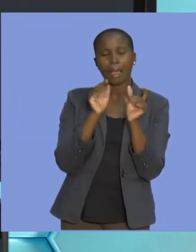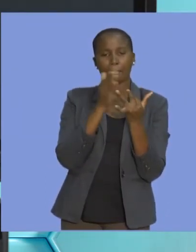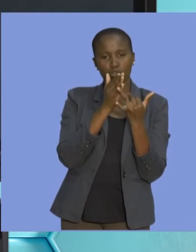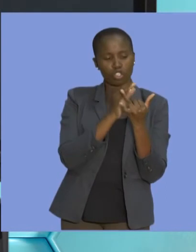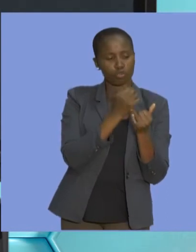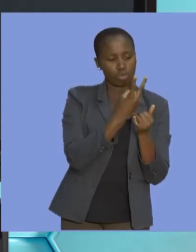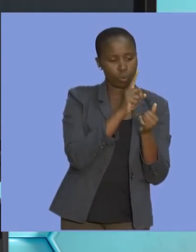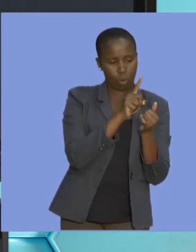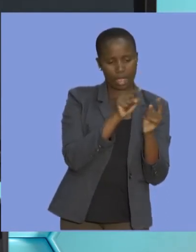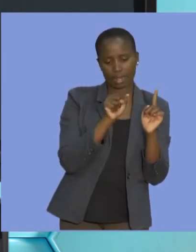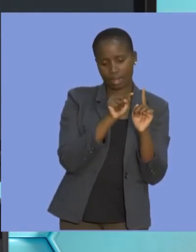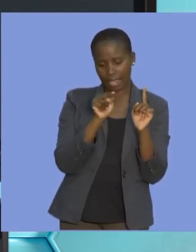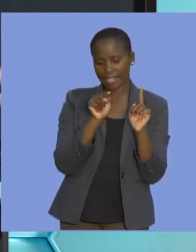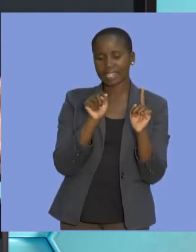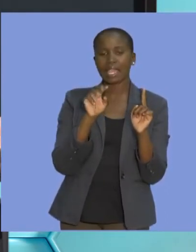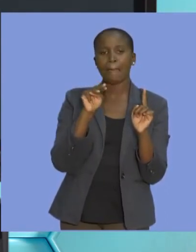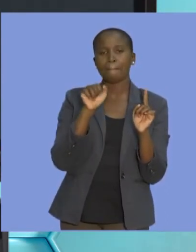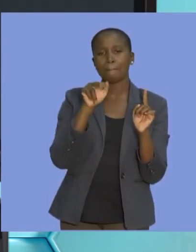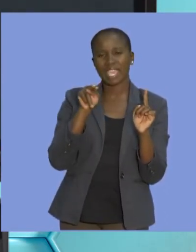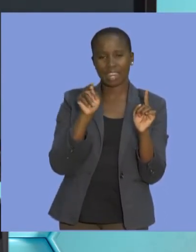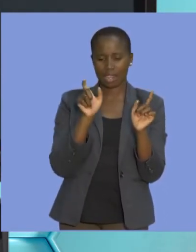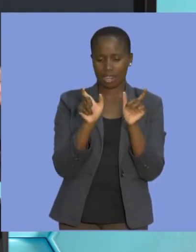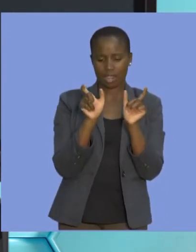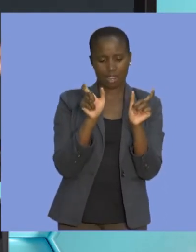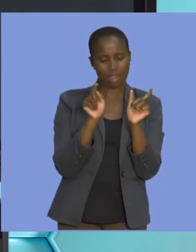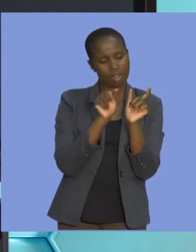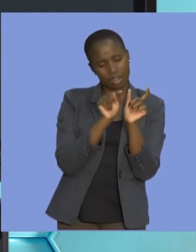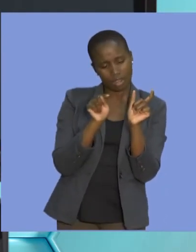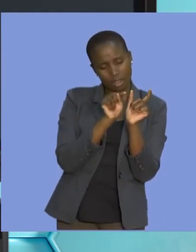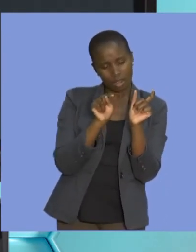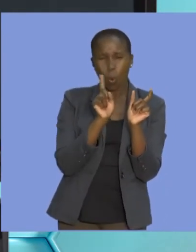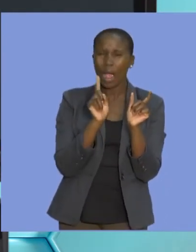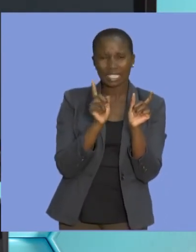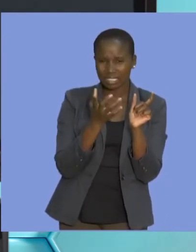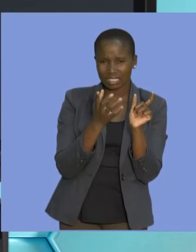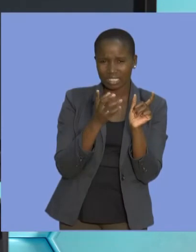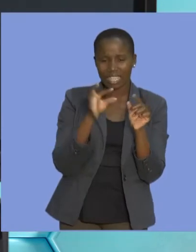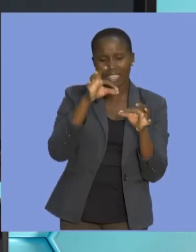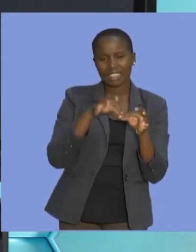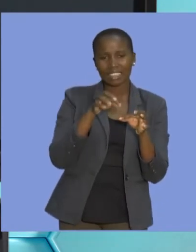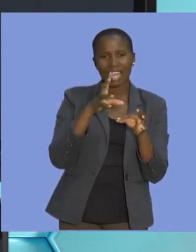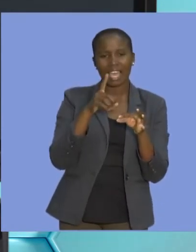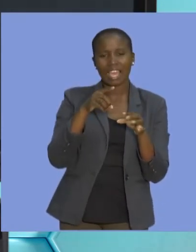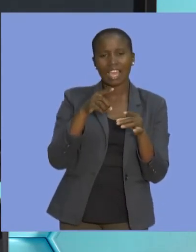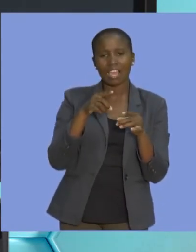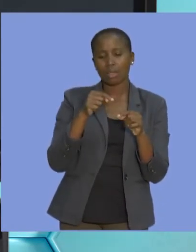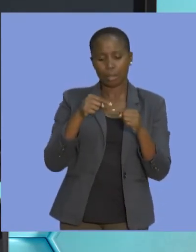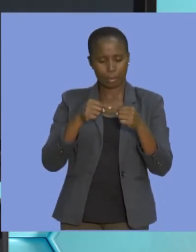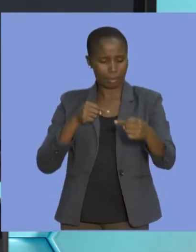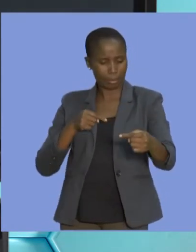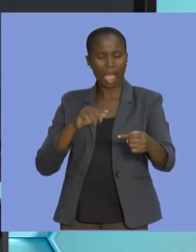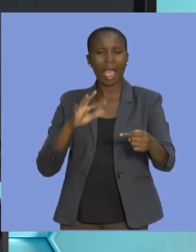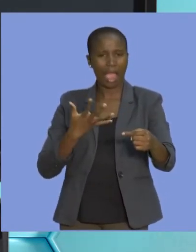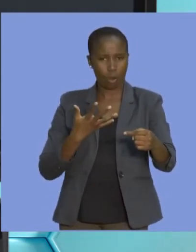21 and the mean, the average. What is the distance from 21 to